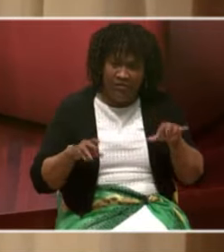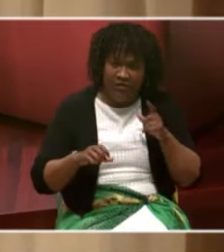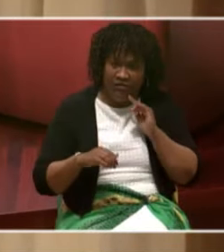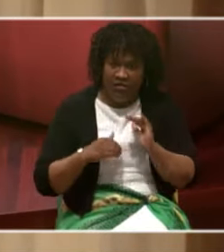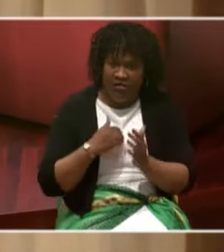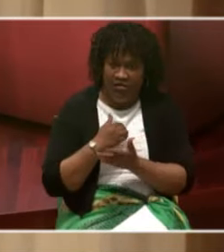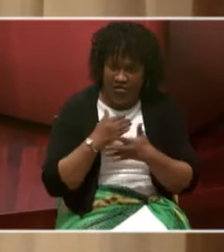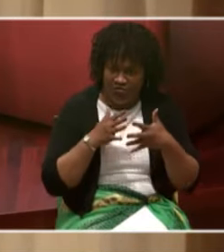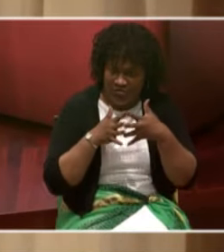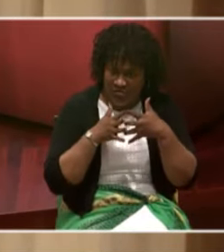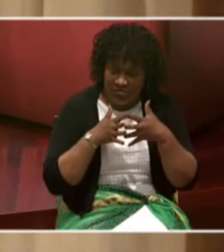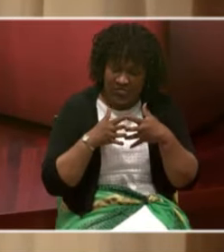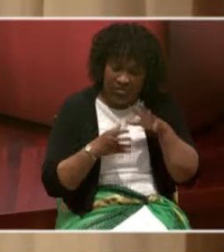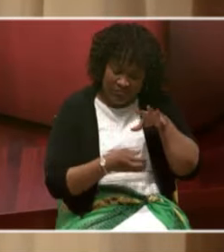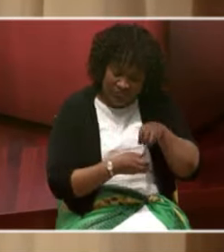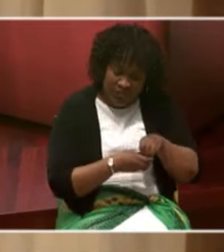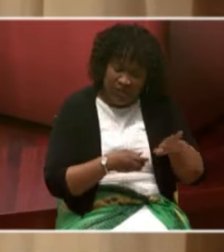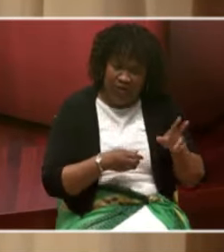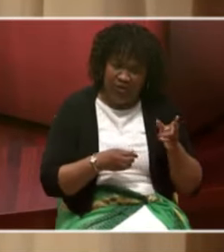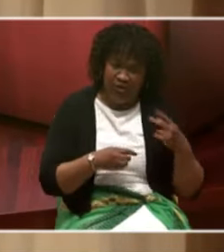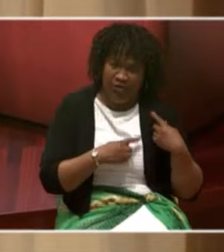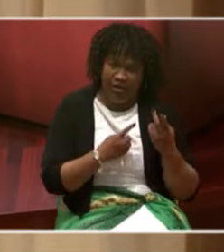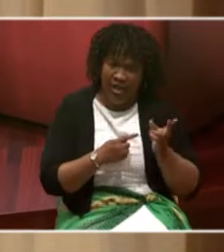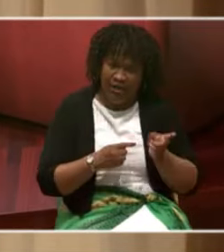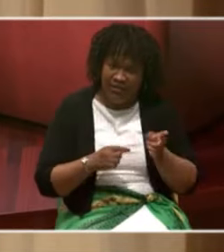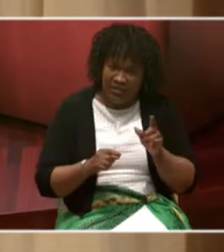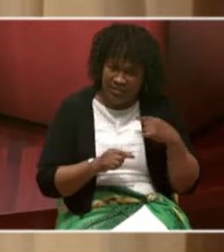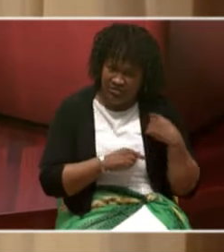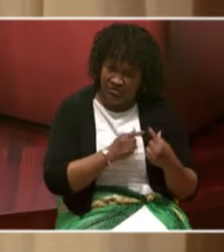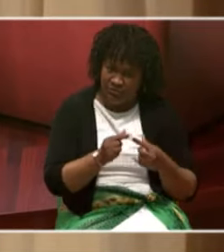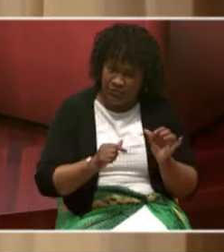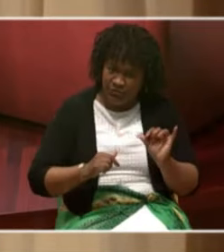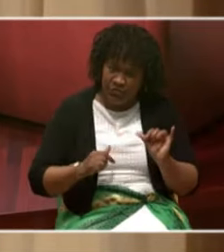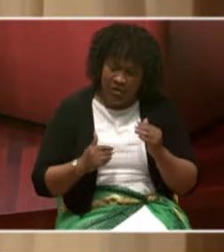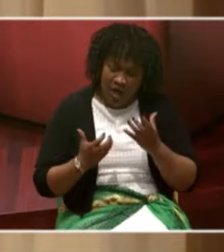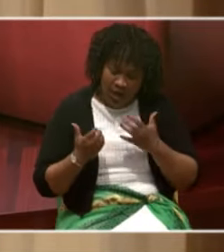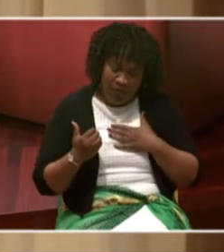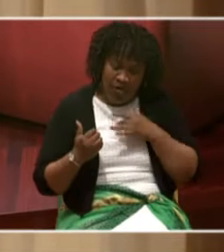live in a better country, and we are a better people.